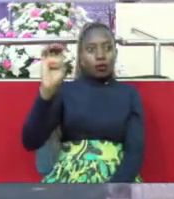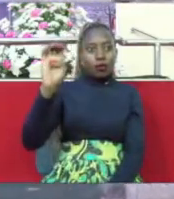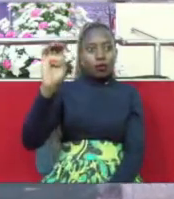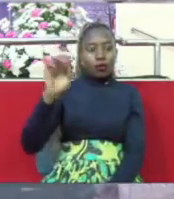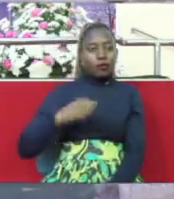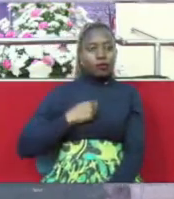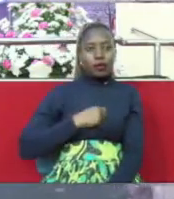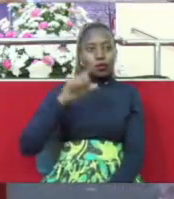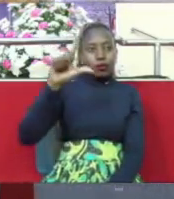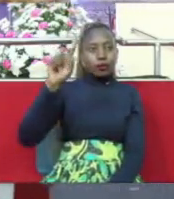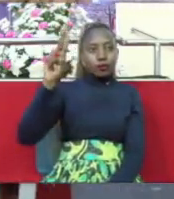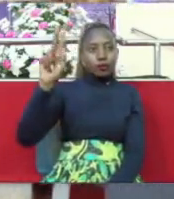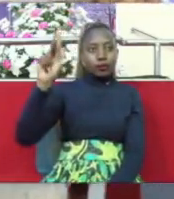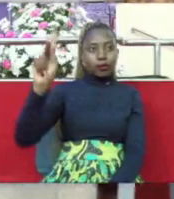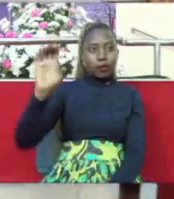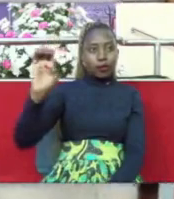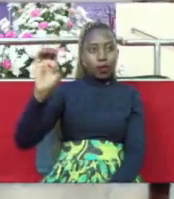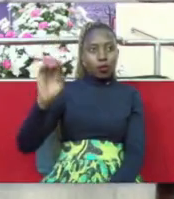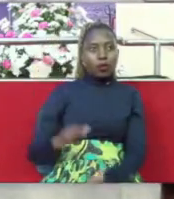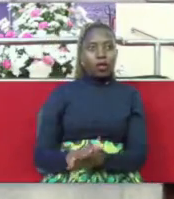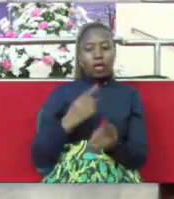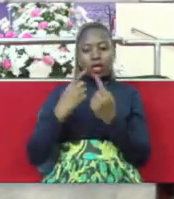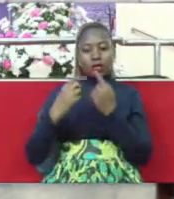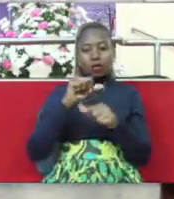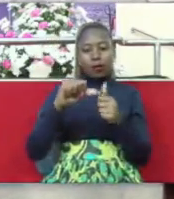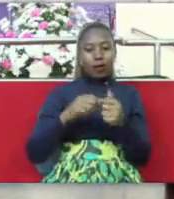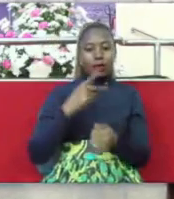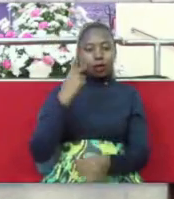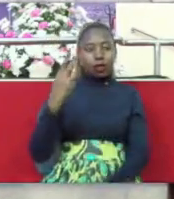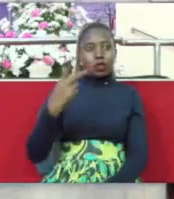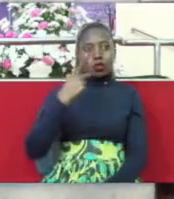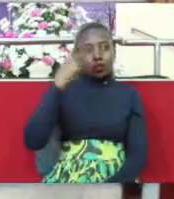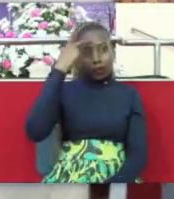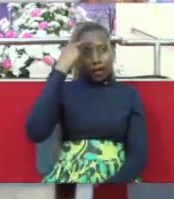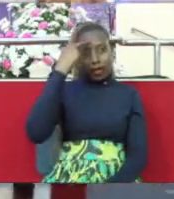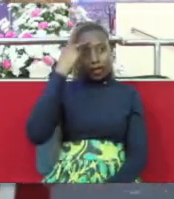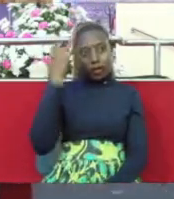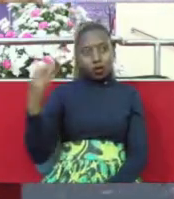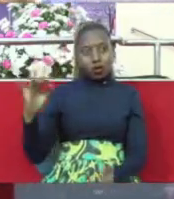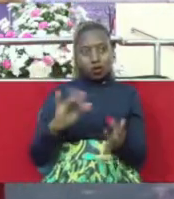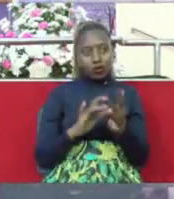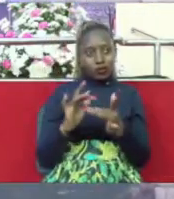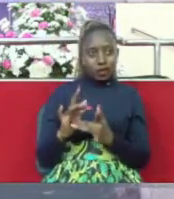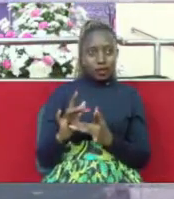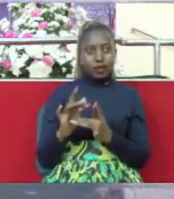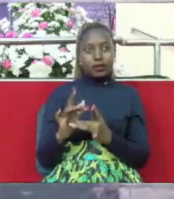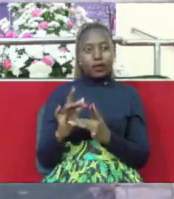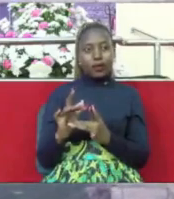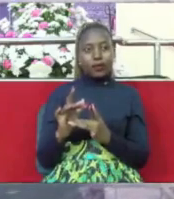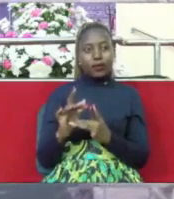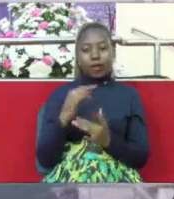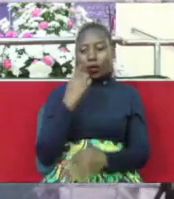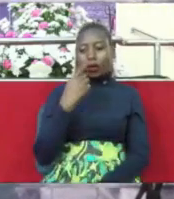talks of two parents who have gone for a religious celebration, the parents of Jesus Christ. Biblia inasema kuhusu wazazi wawili wa Yesu ambao walikuwa